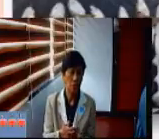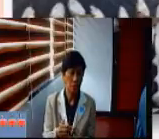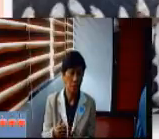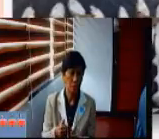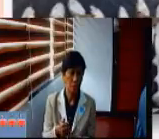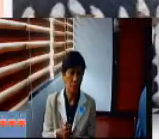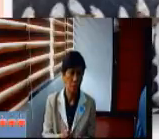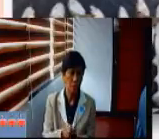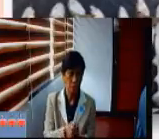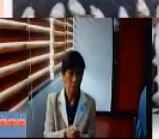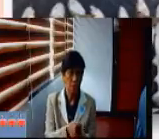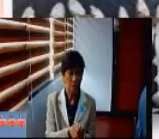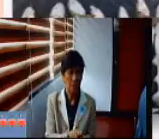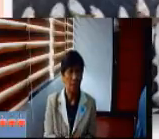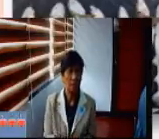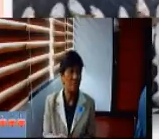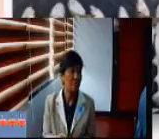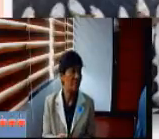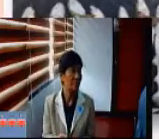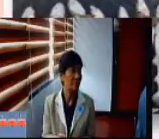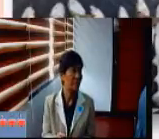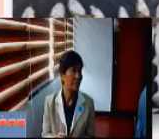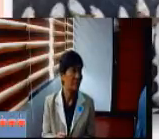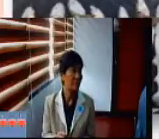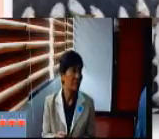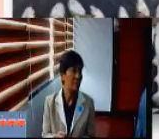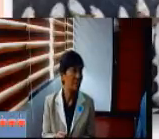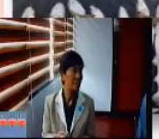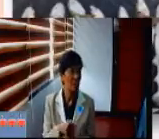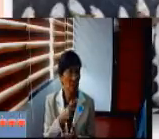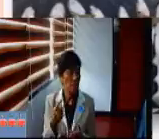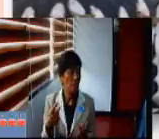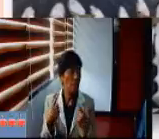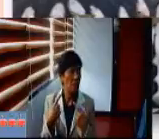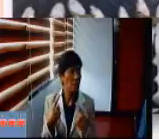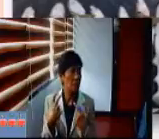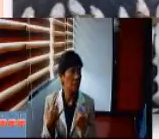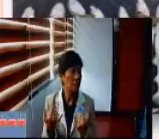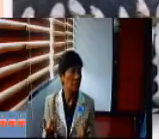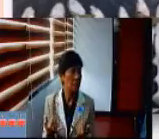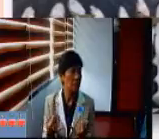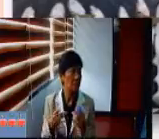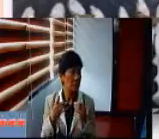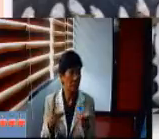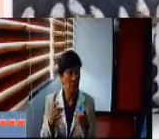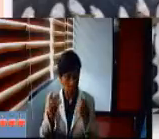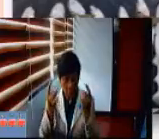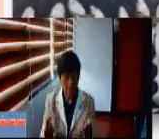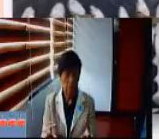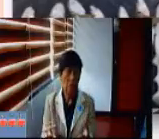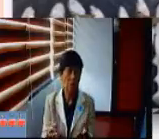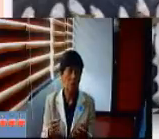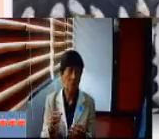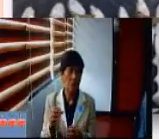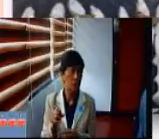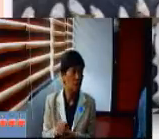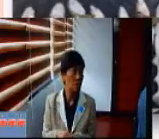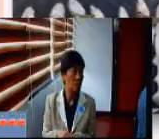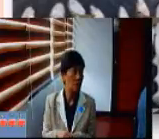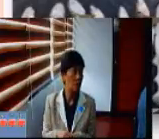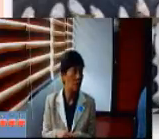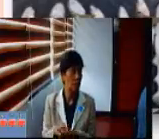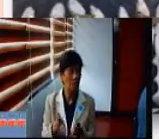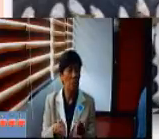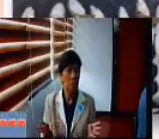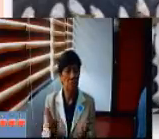now listed under CITES appendices because they are already declared as endangered. Marine turtles and marine mammals have been